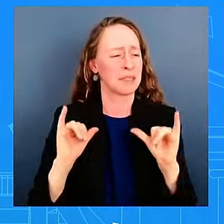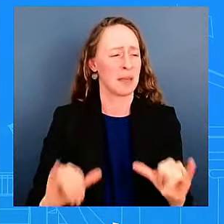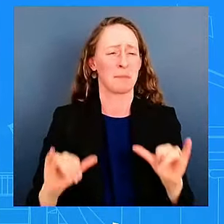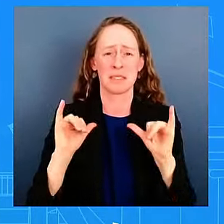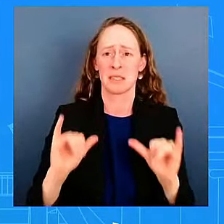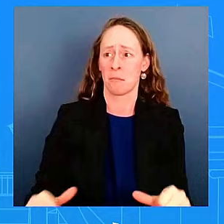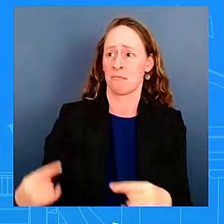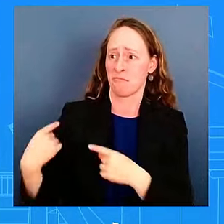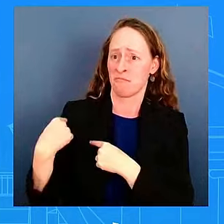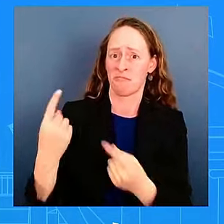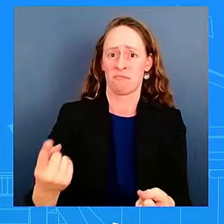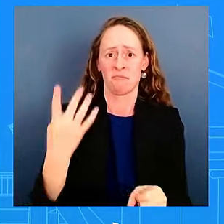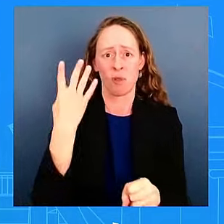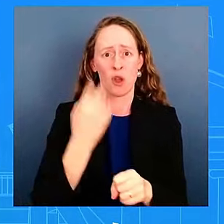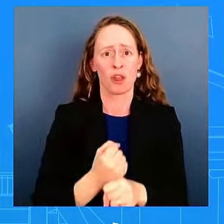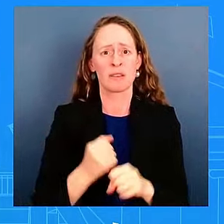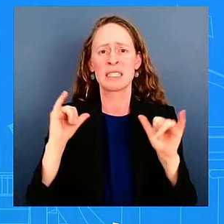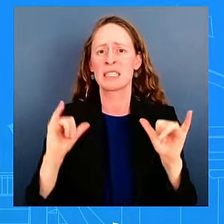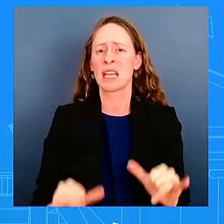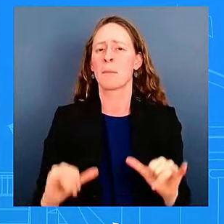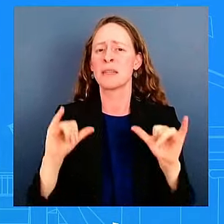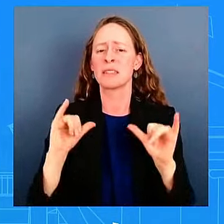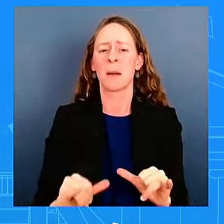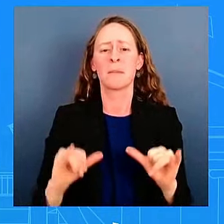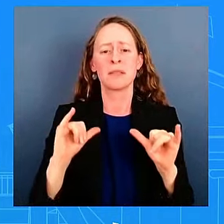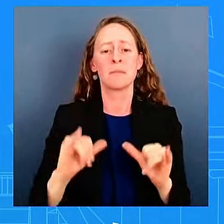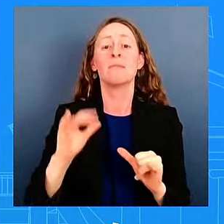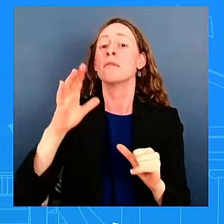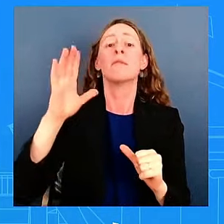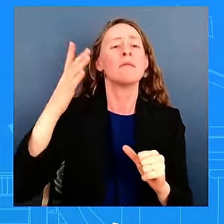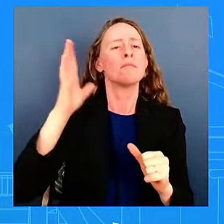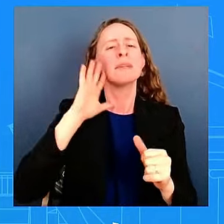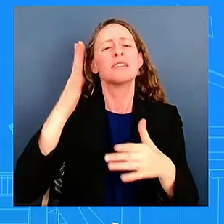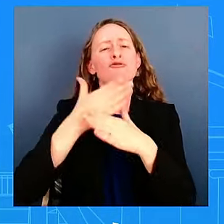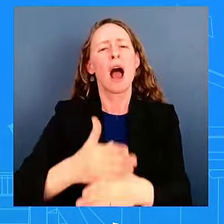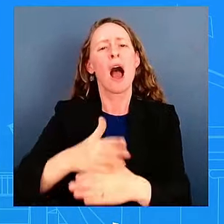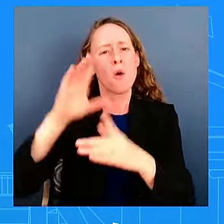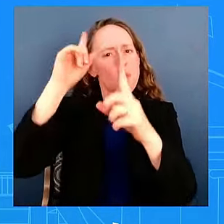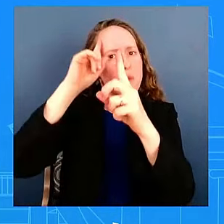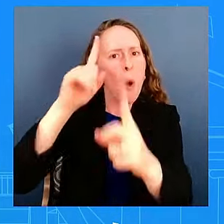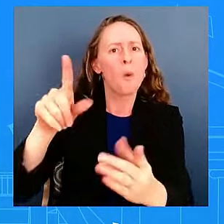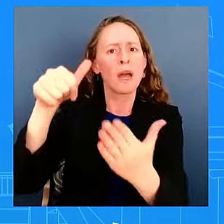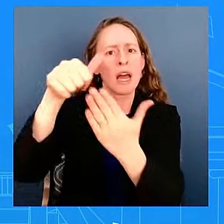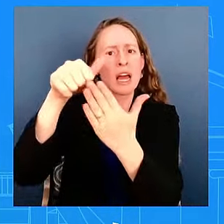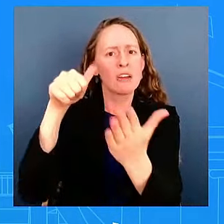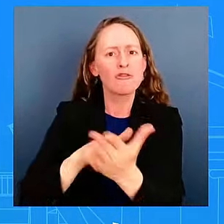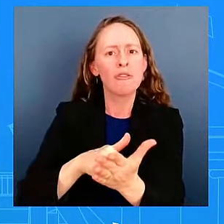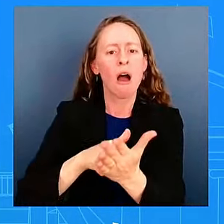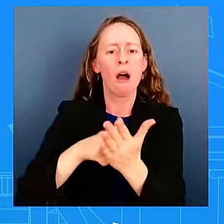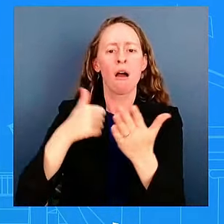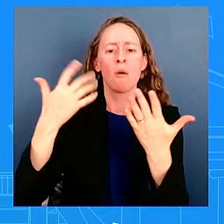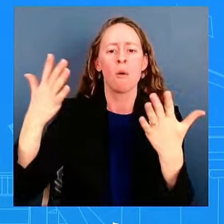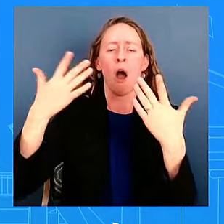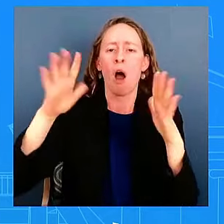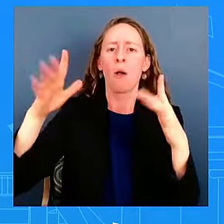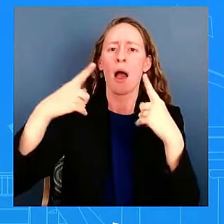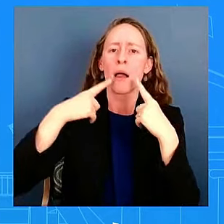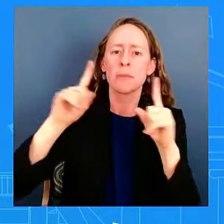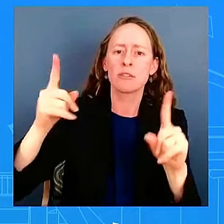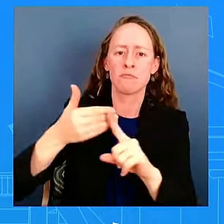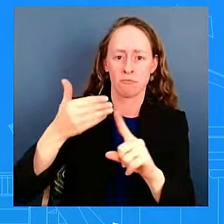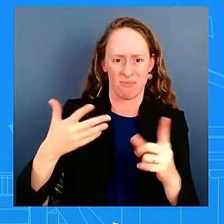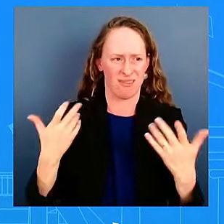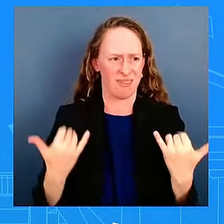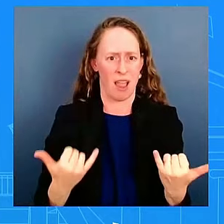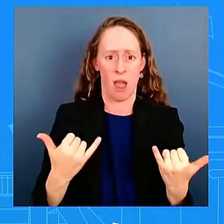Highlight his agenda. There are differences. There are differences in our agenda and what Republicans believe, right? There